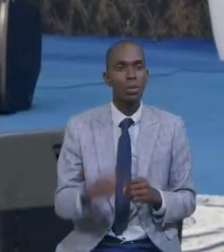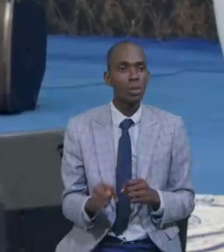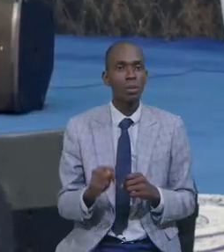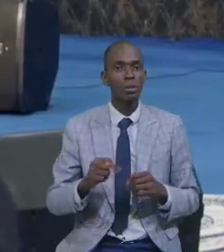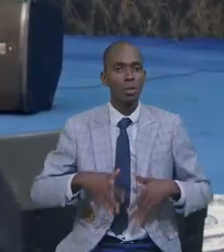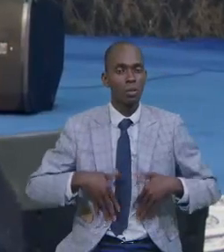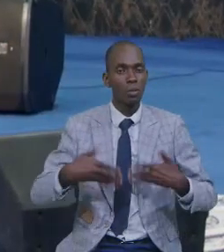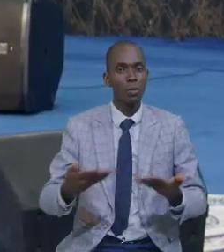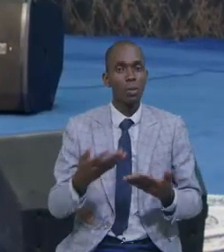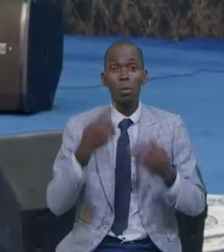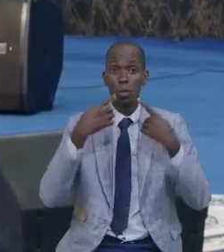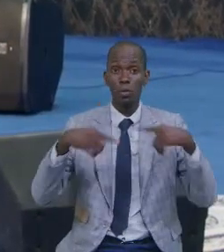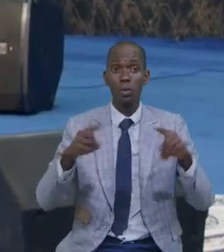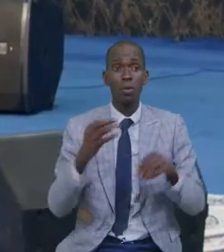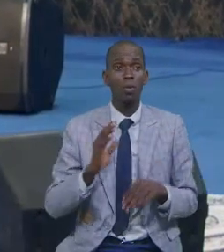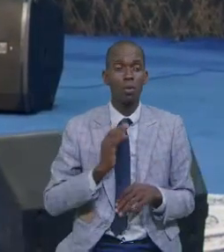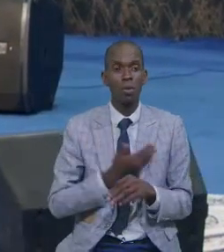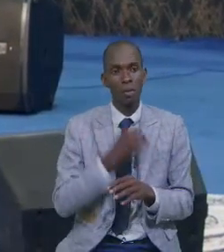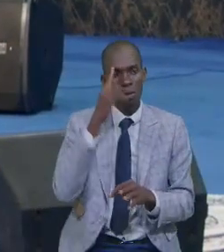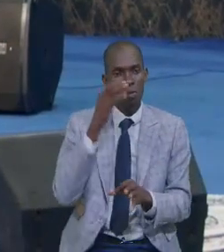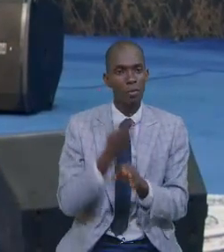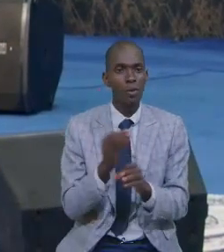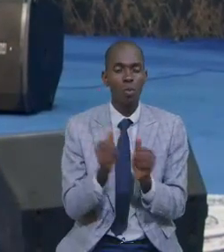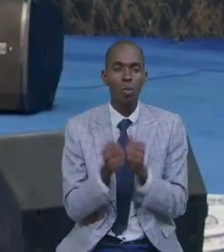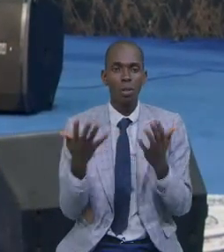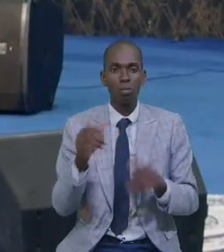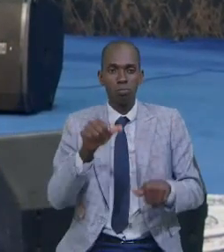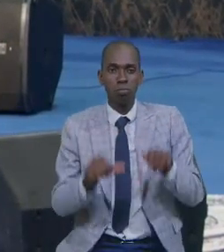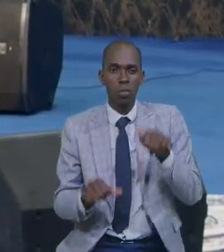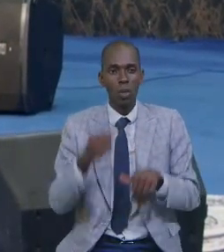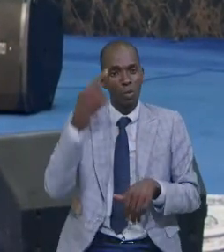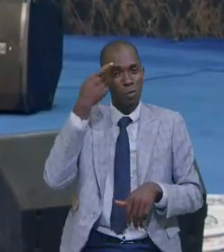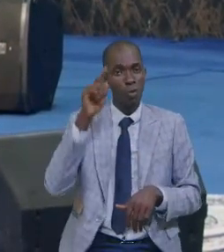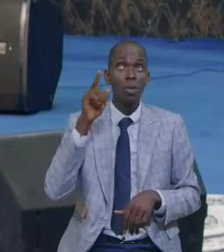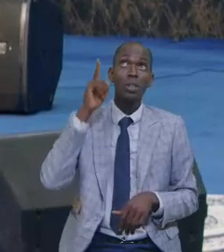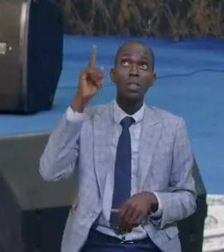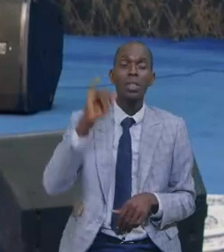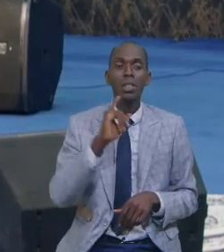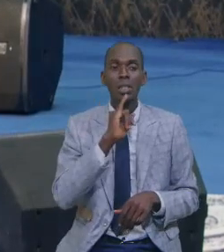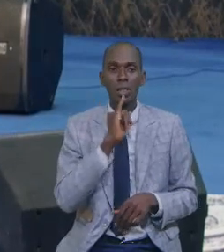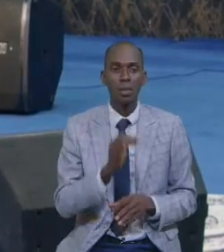without wavering, because he is